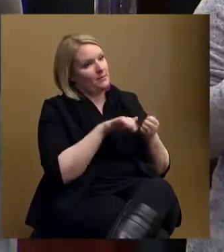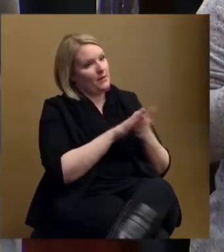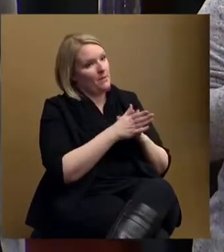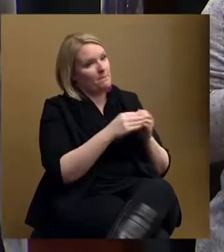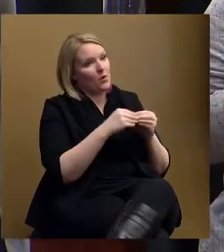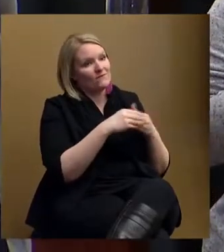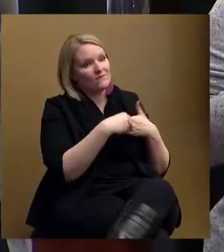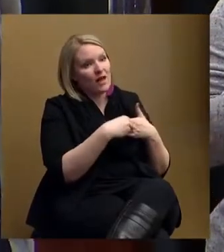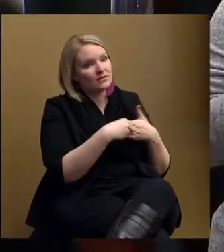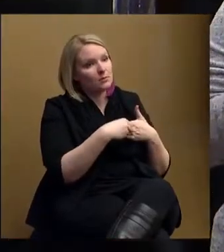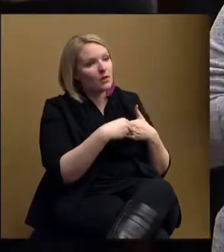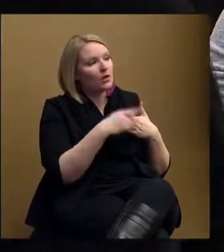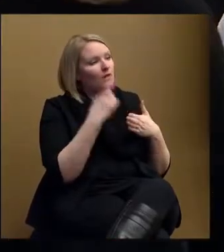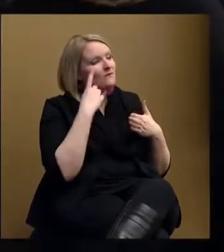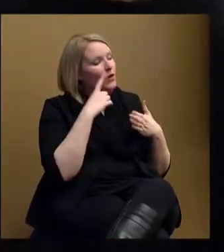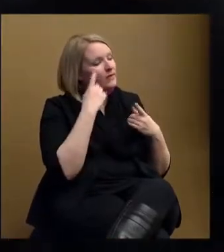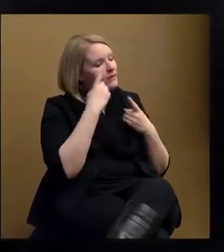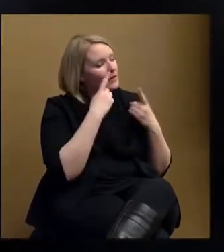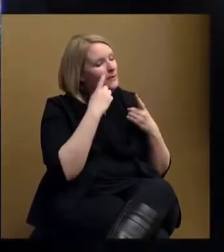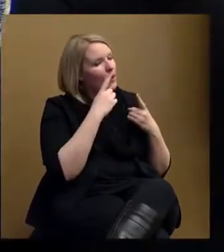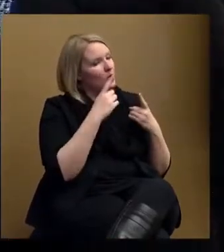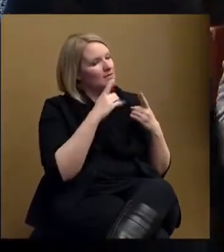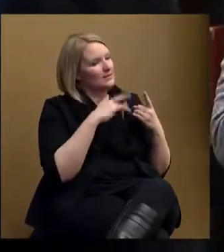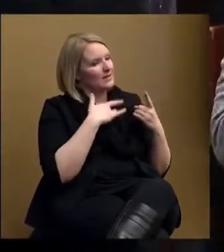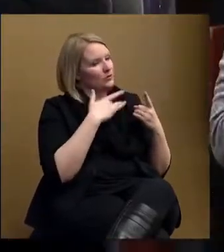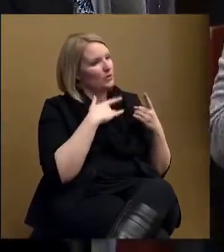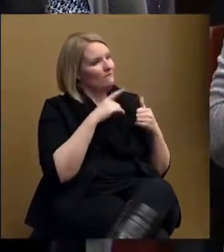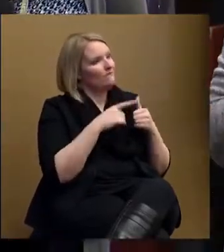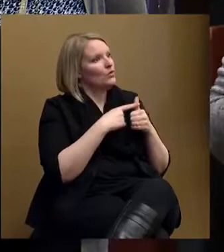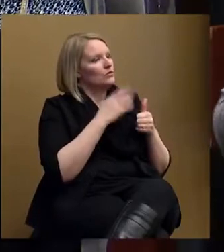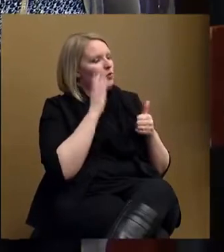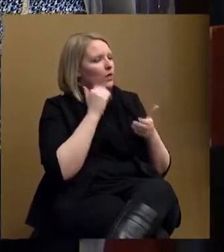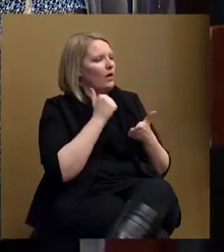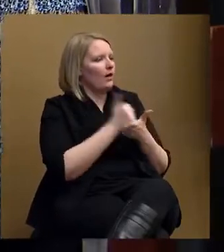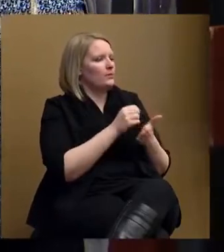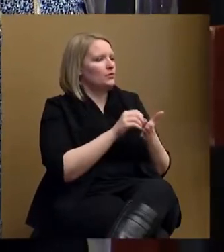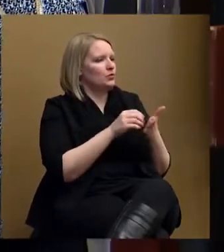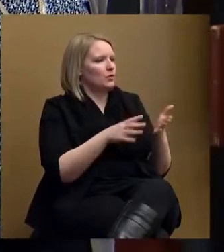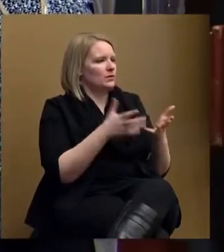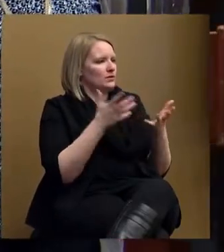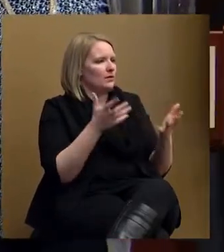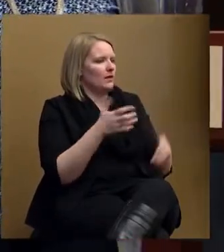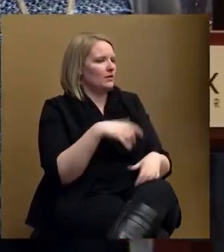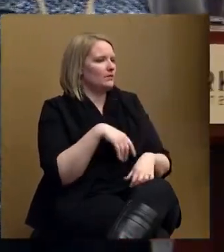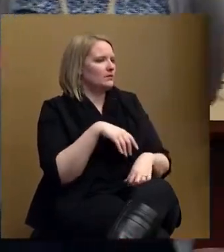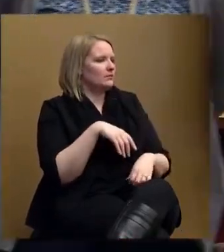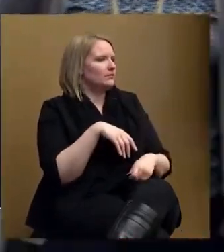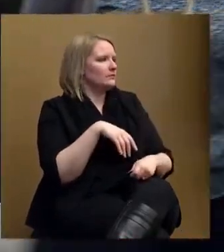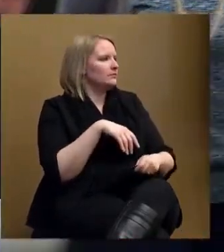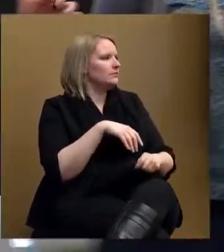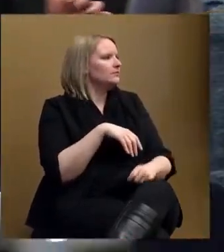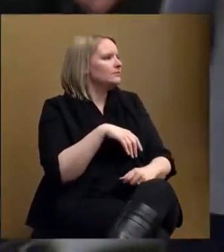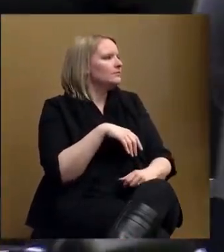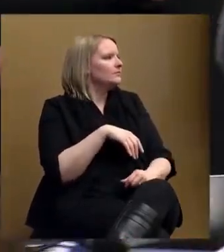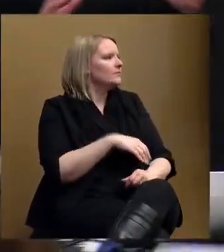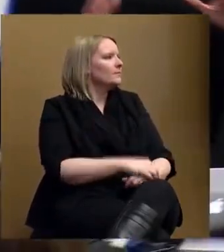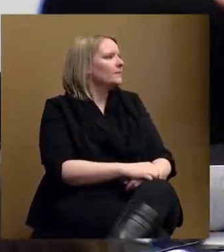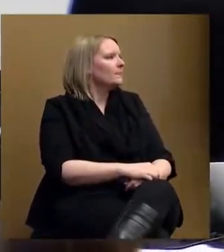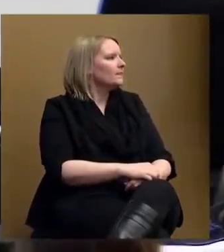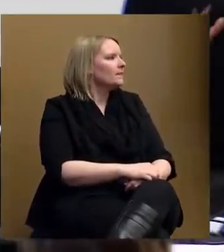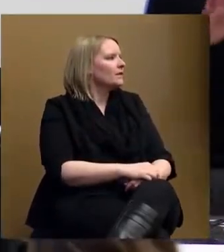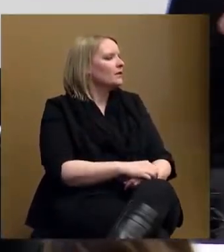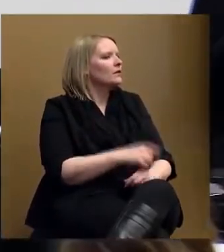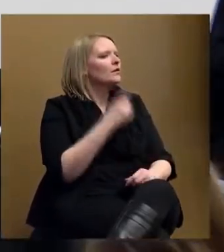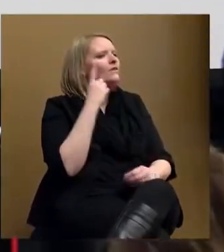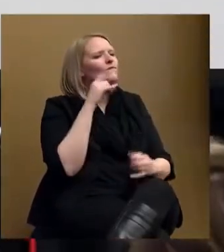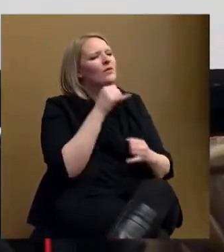for thinking sensory first, I think it could work wonders for your students. Okay. Now, for the